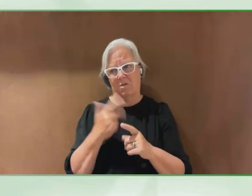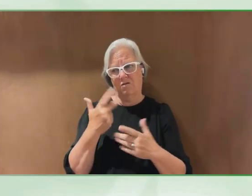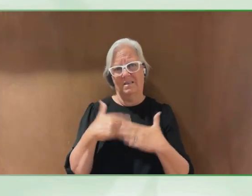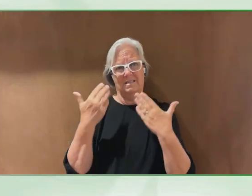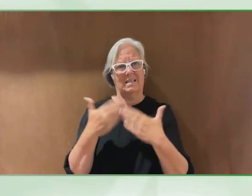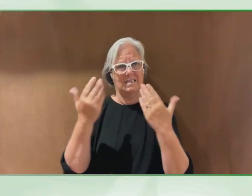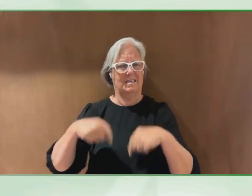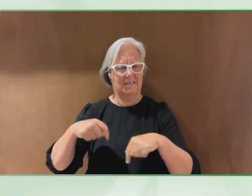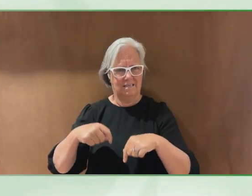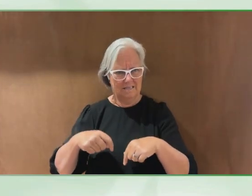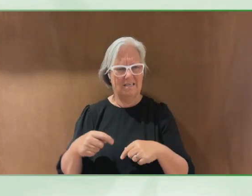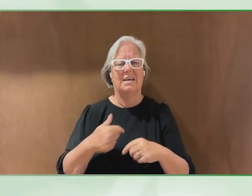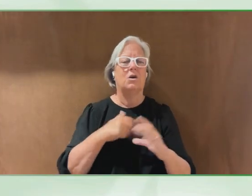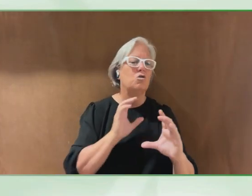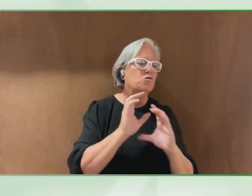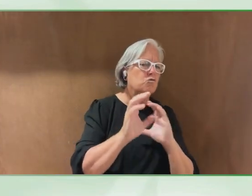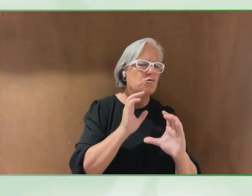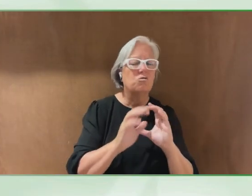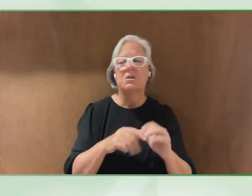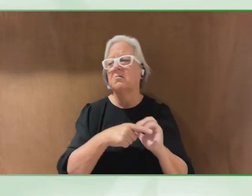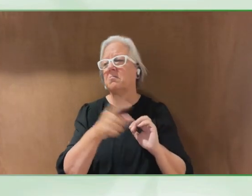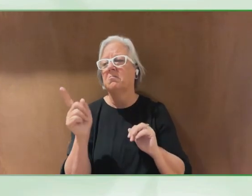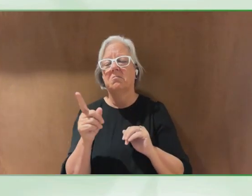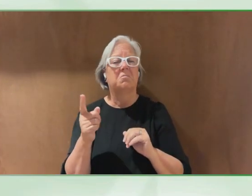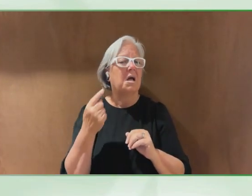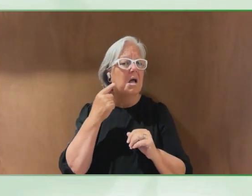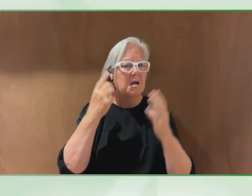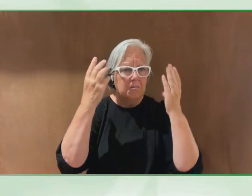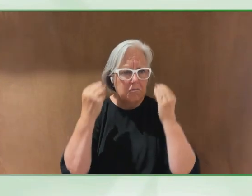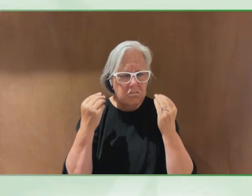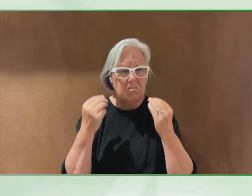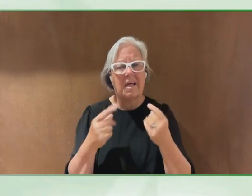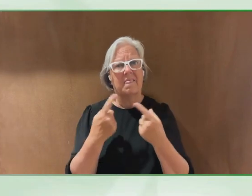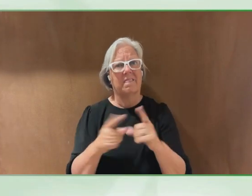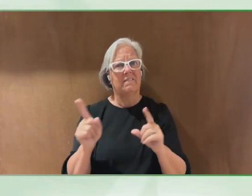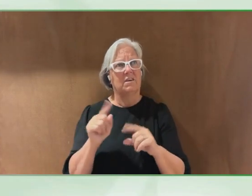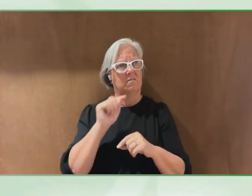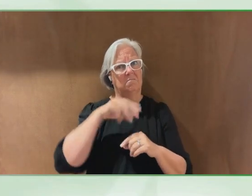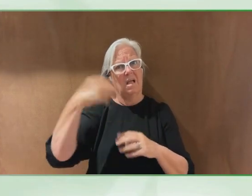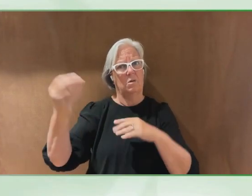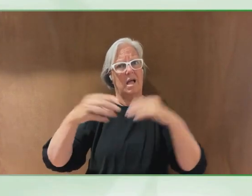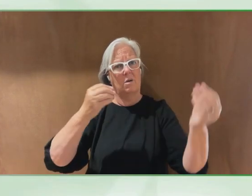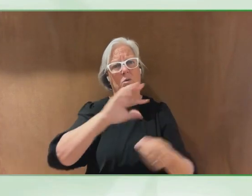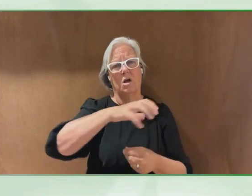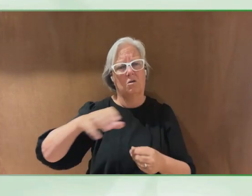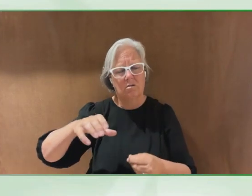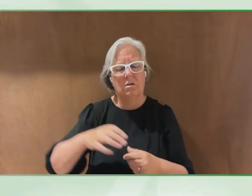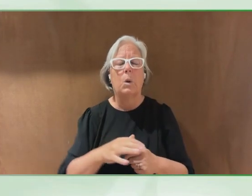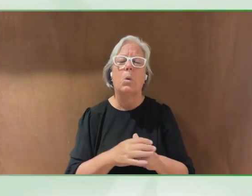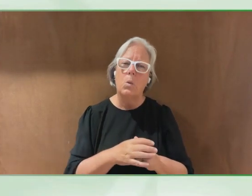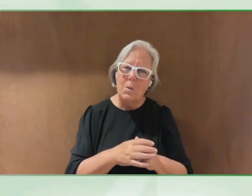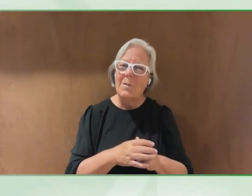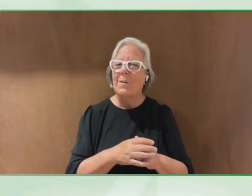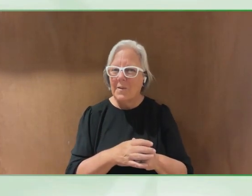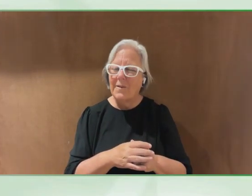with hearing impaired people from different countries, I have found that there are differences in policy